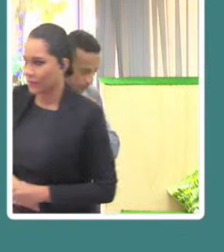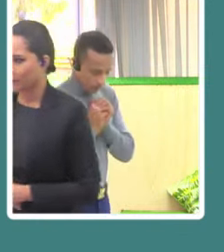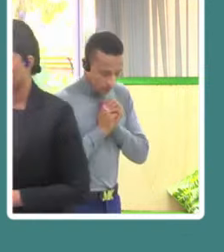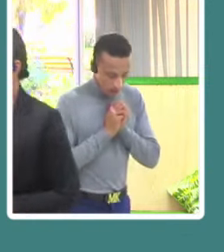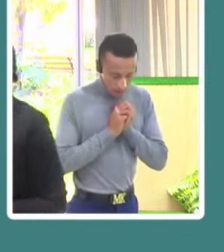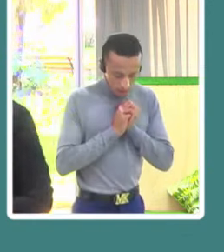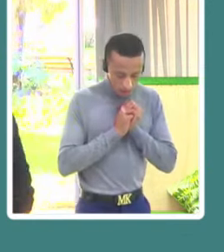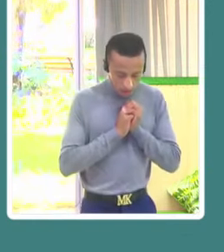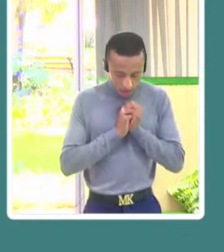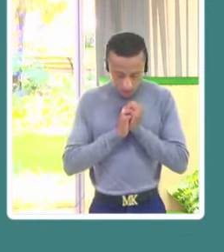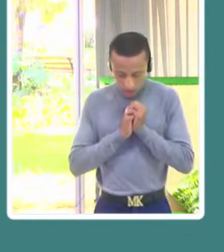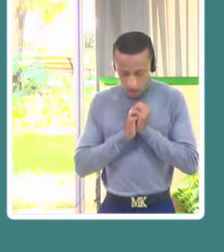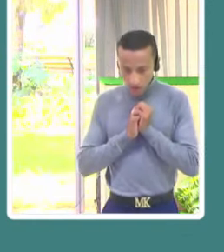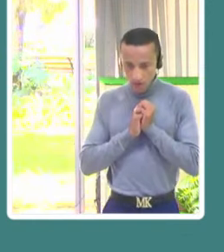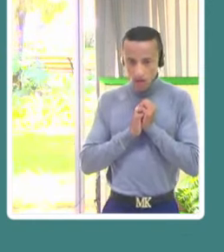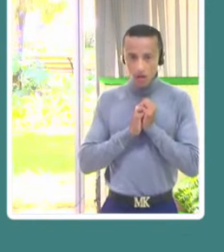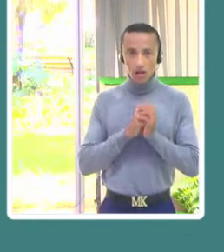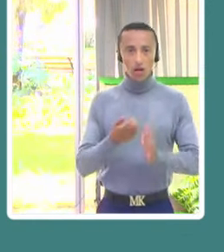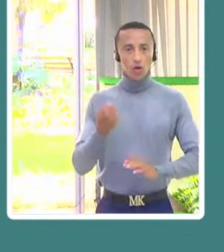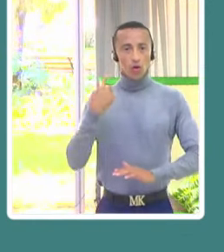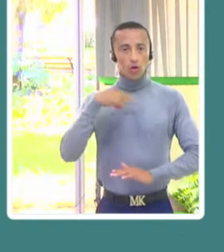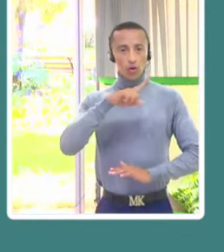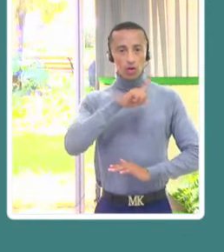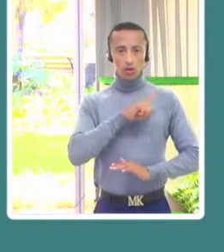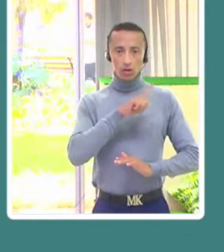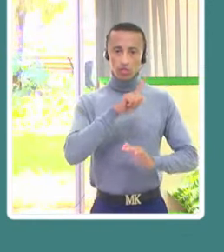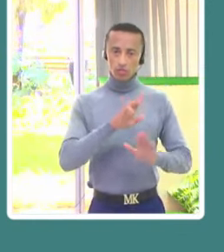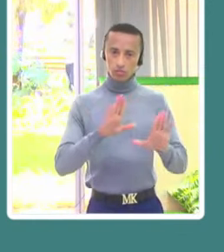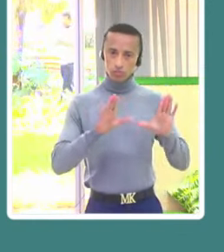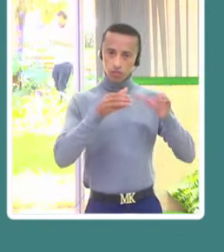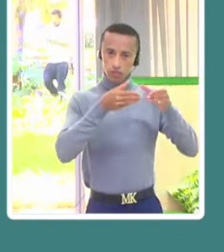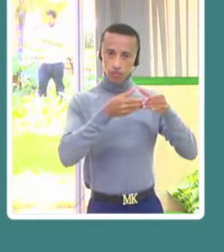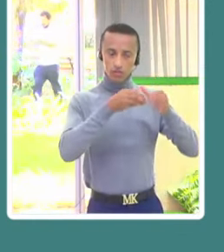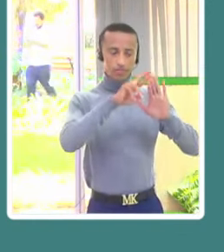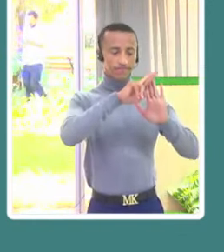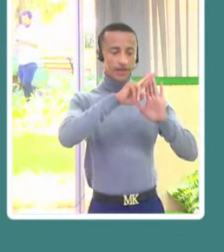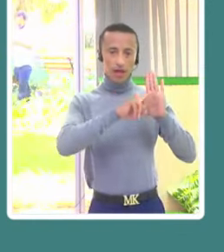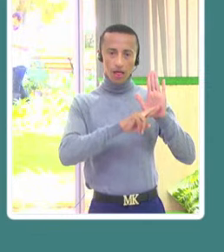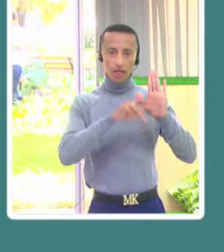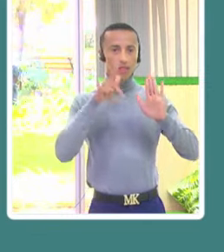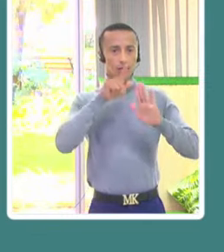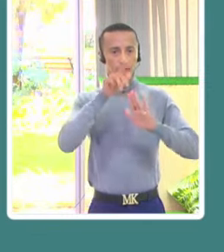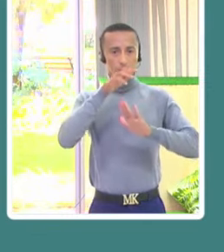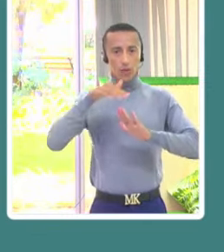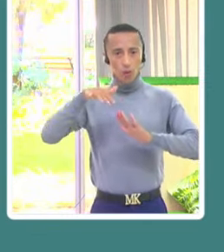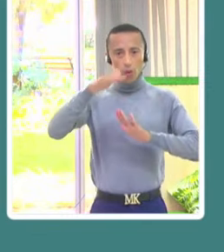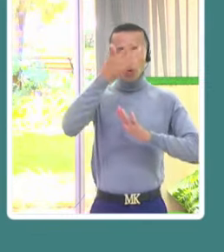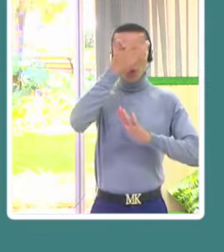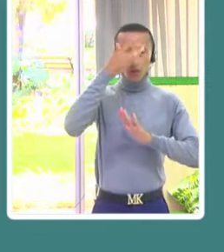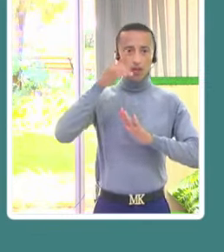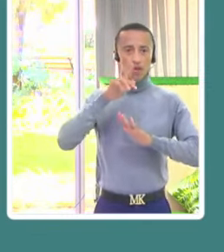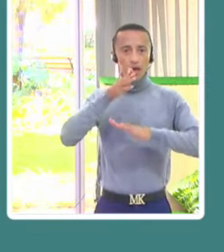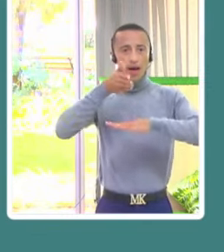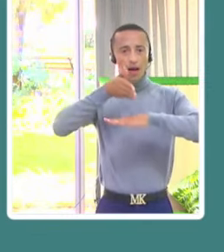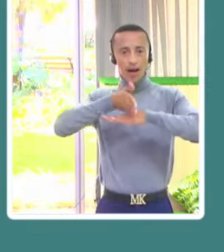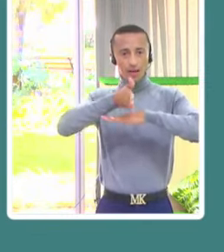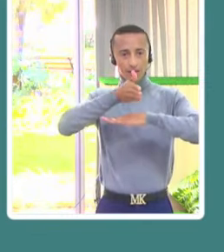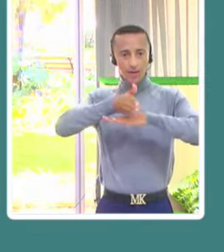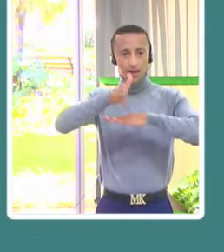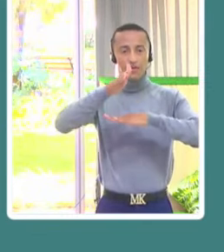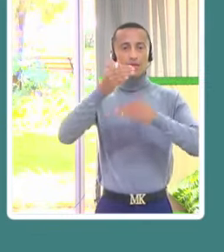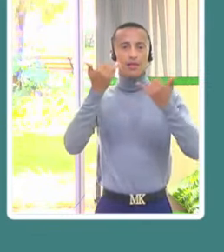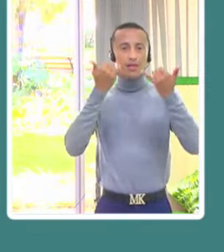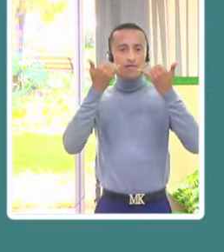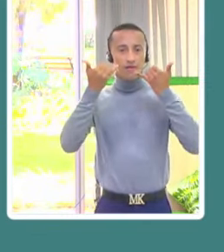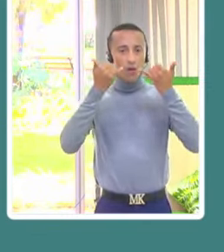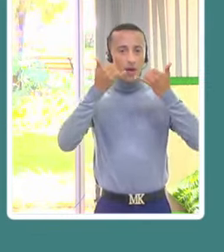these transactions with equal access, which is important for inclusion, equal access